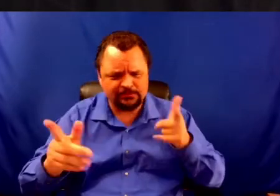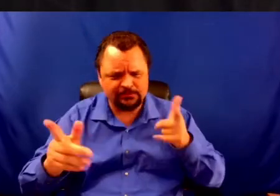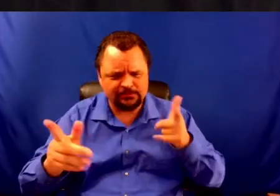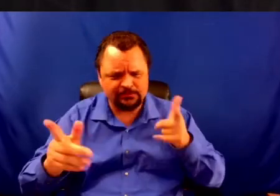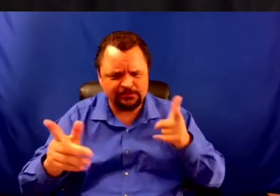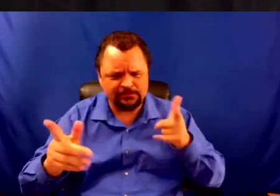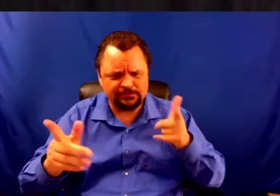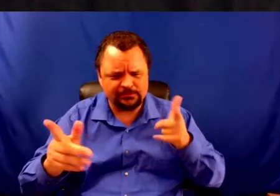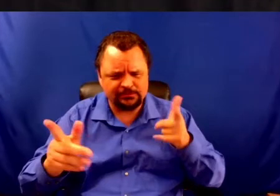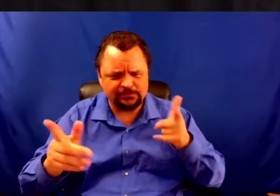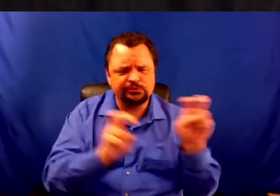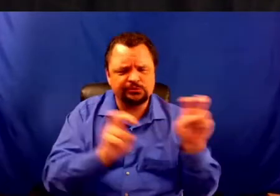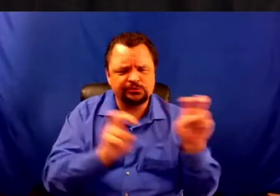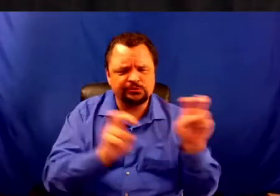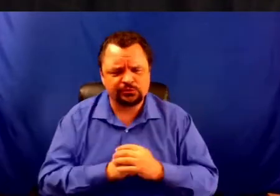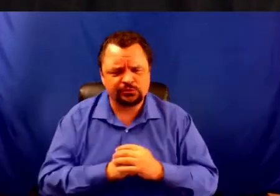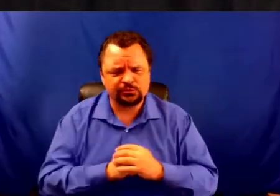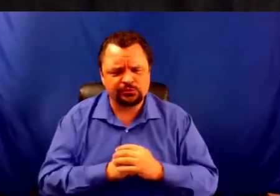All right.